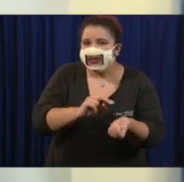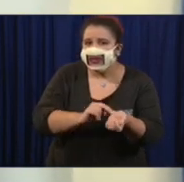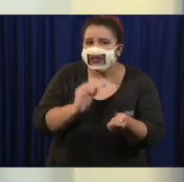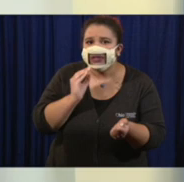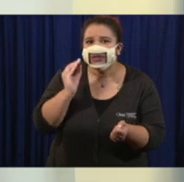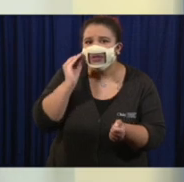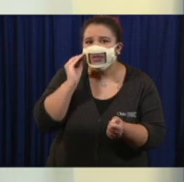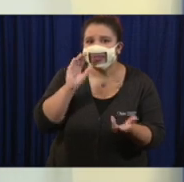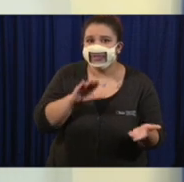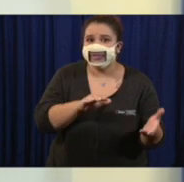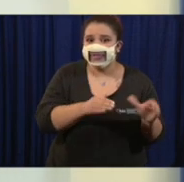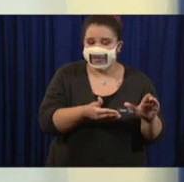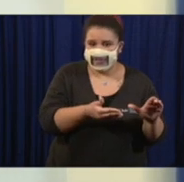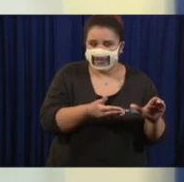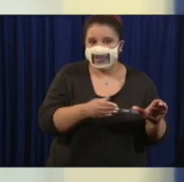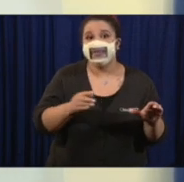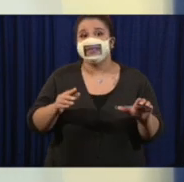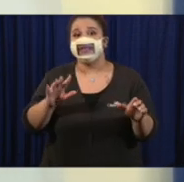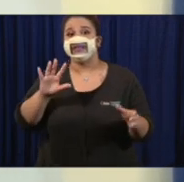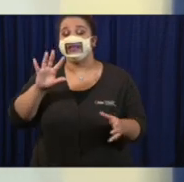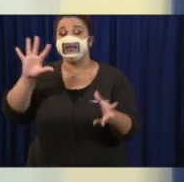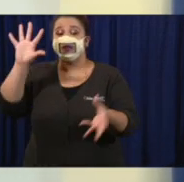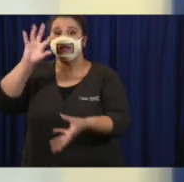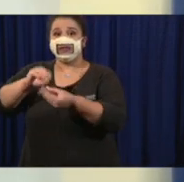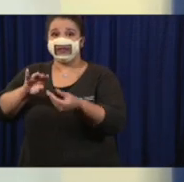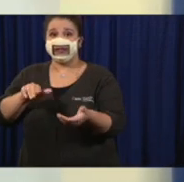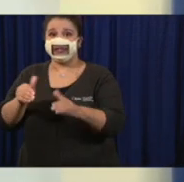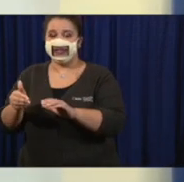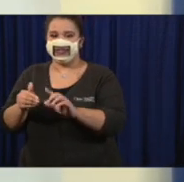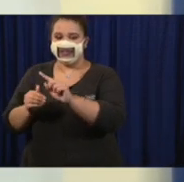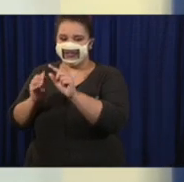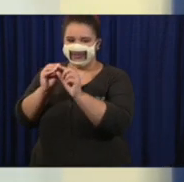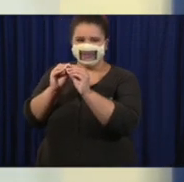22% of overall deaths and 16% of cases?